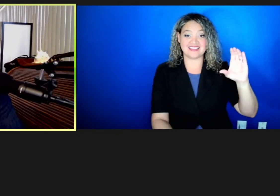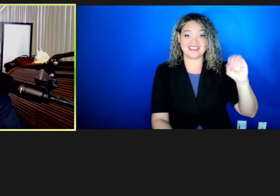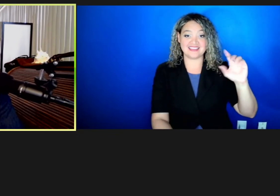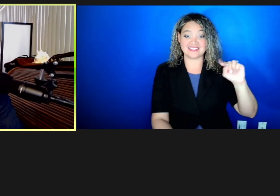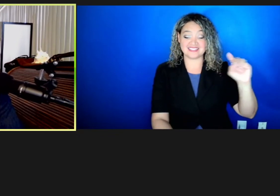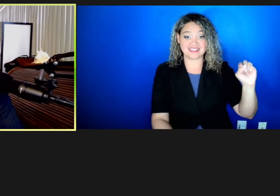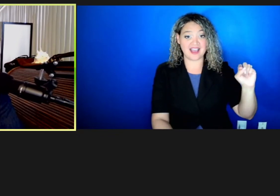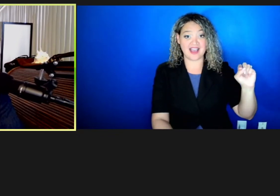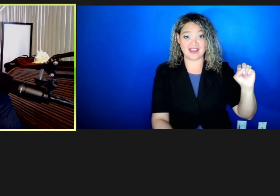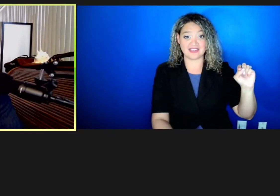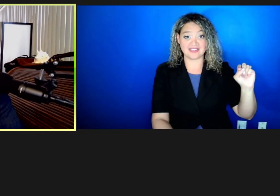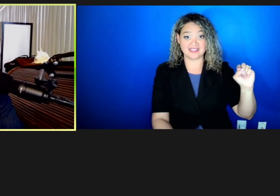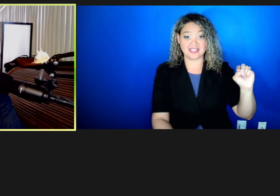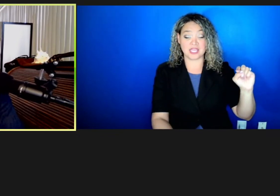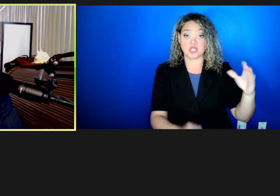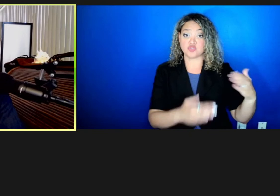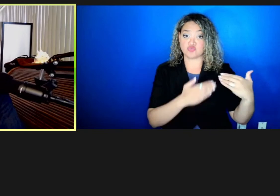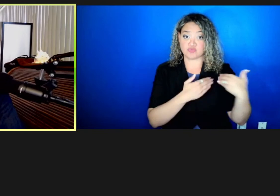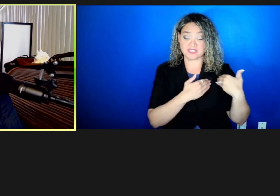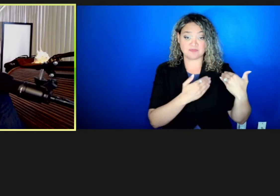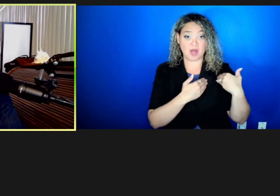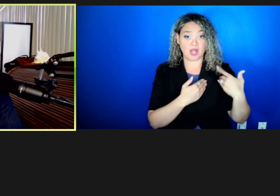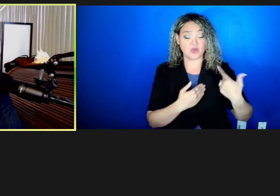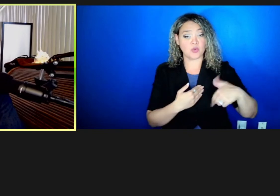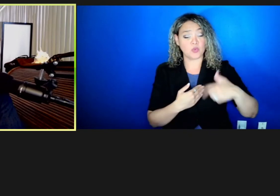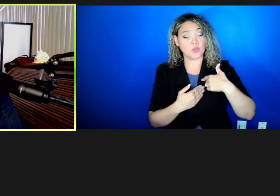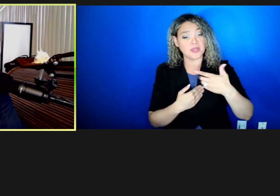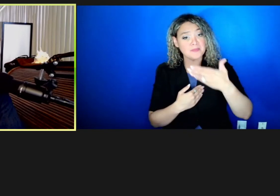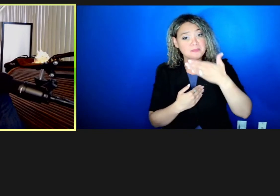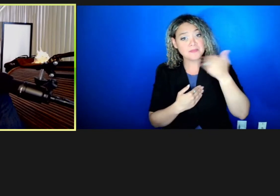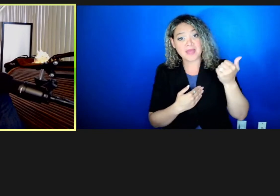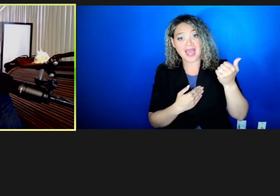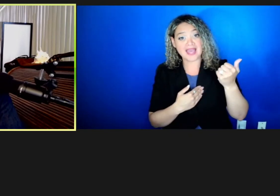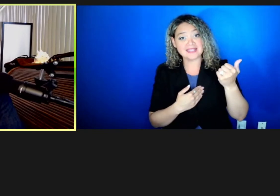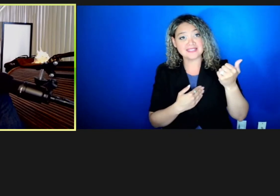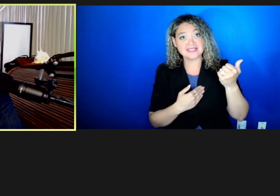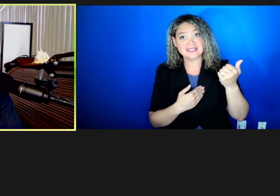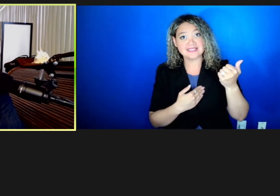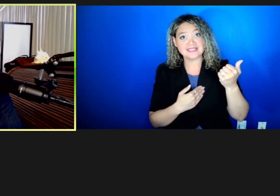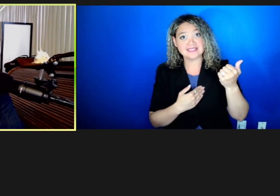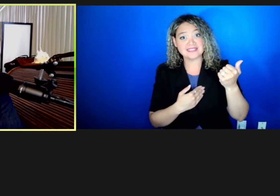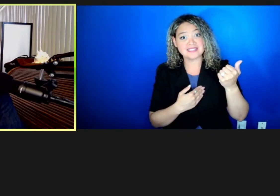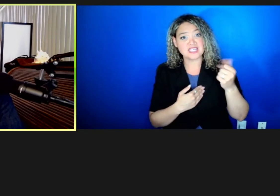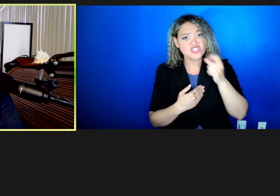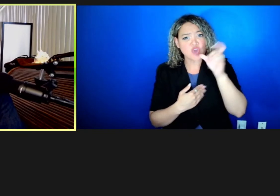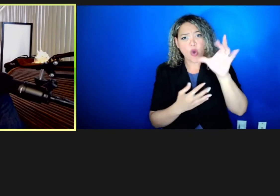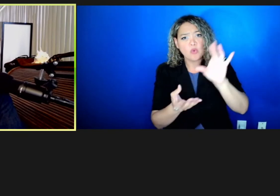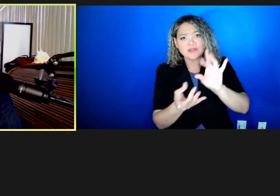it's a responsibility we best not let go